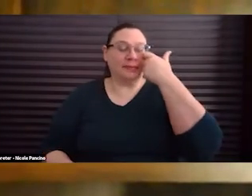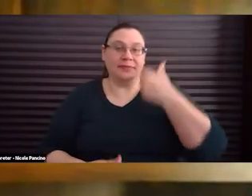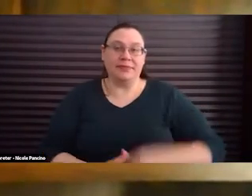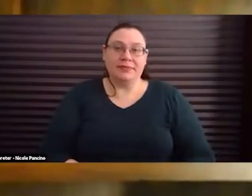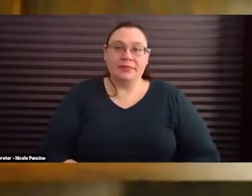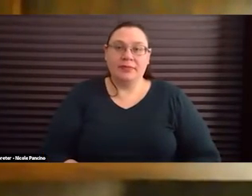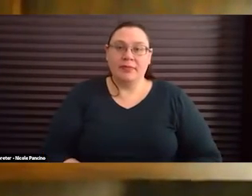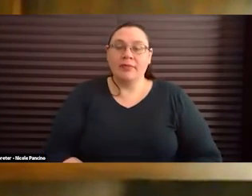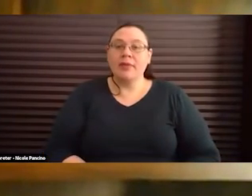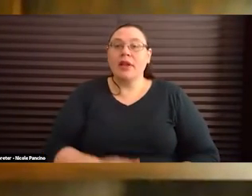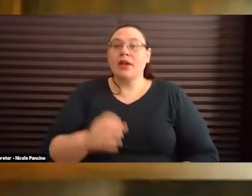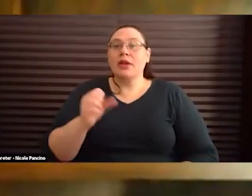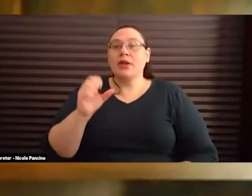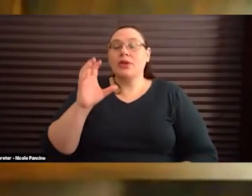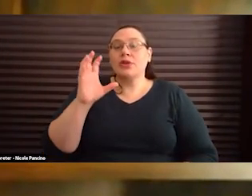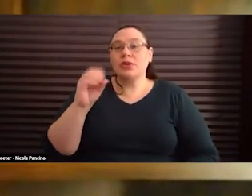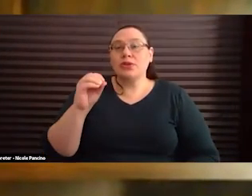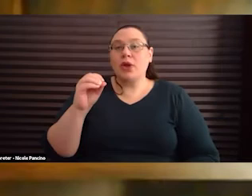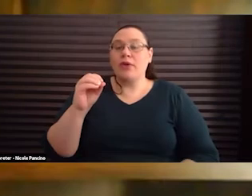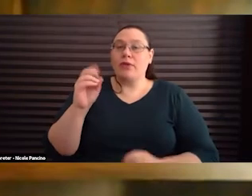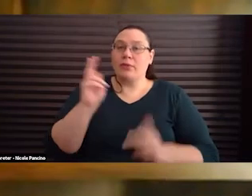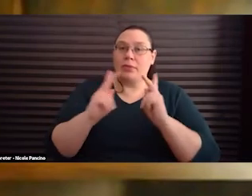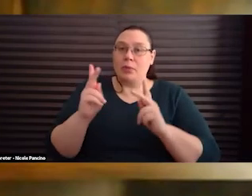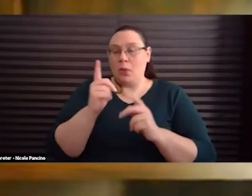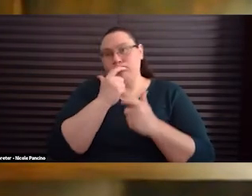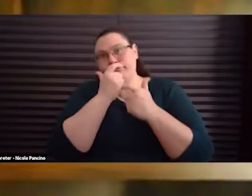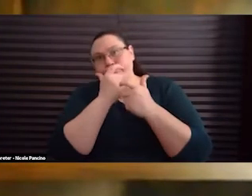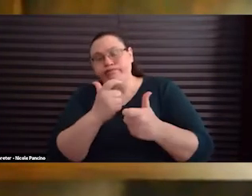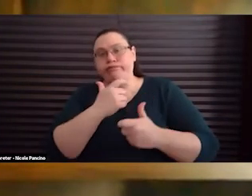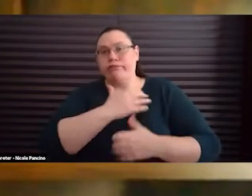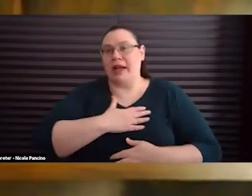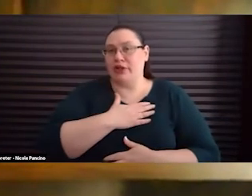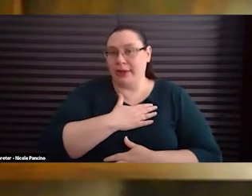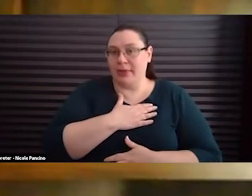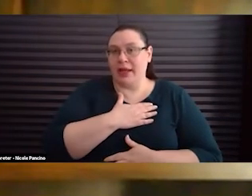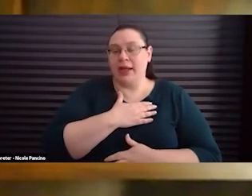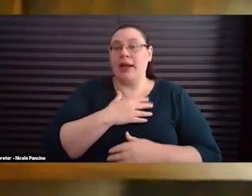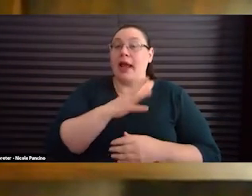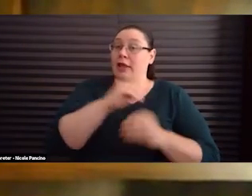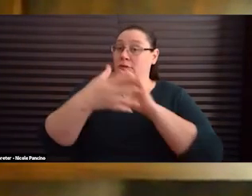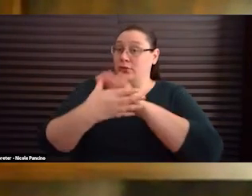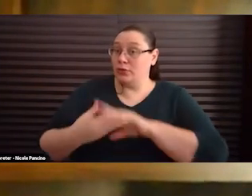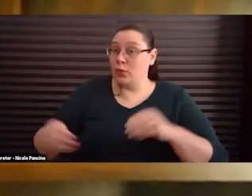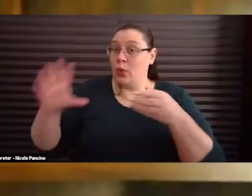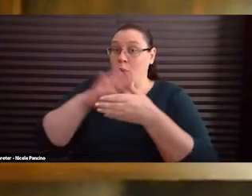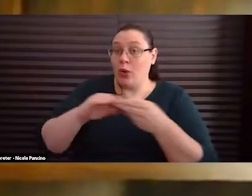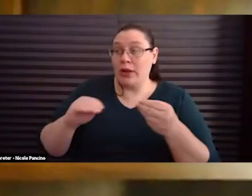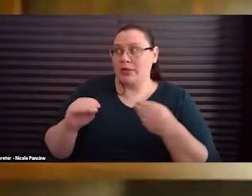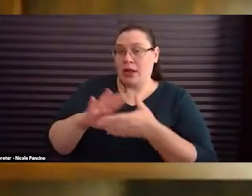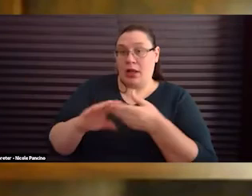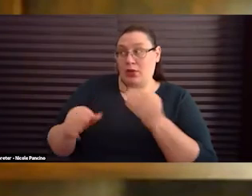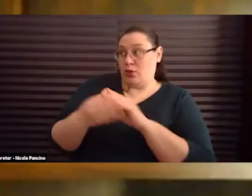So on the consuming entertainment side and the storytelling and where we get our stories, that